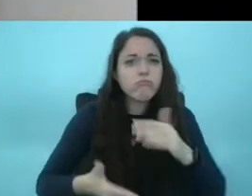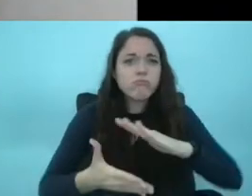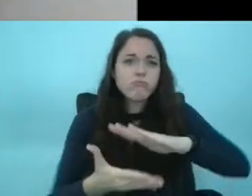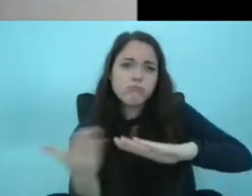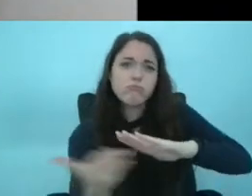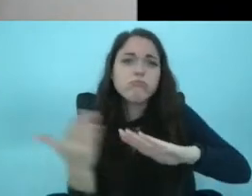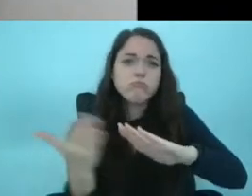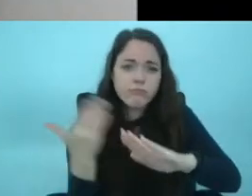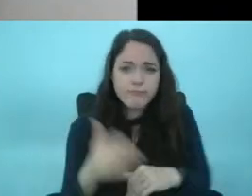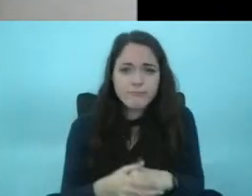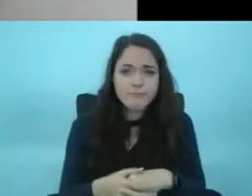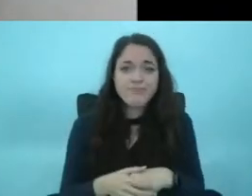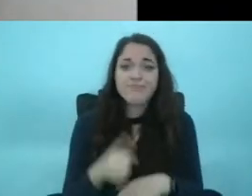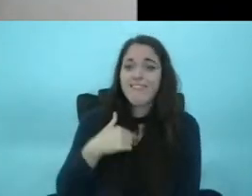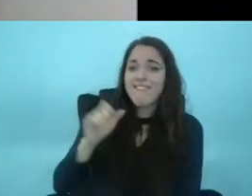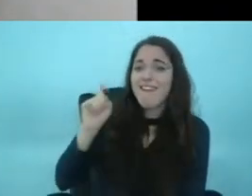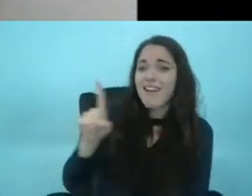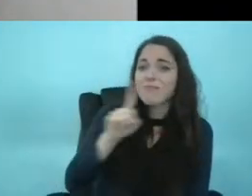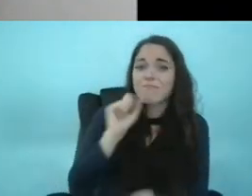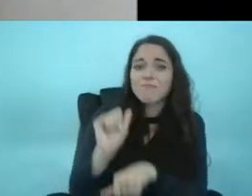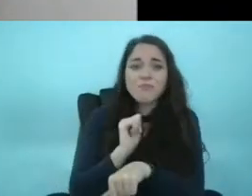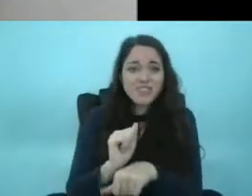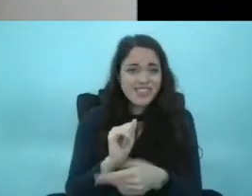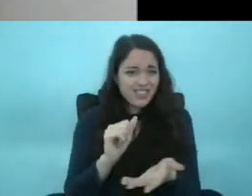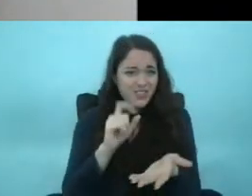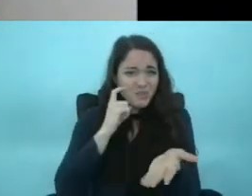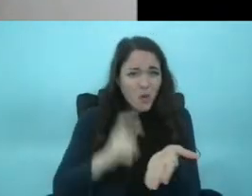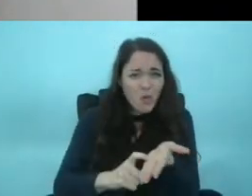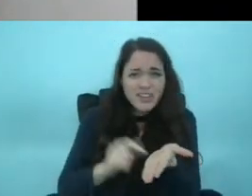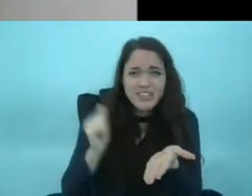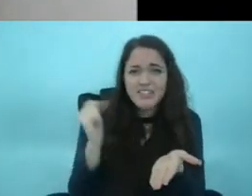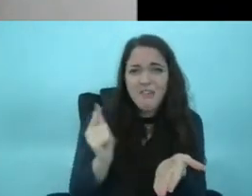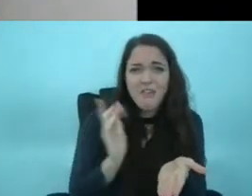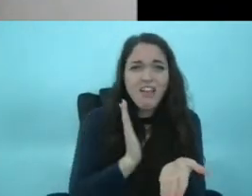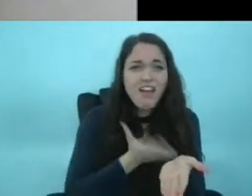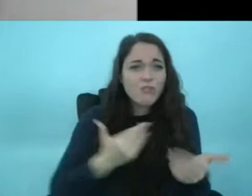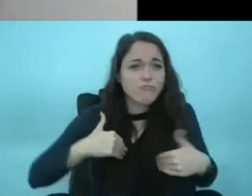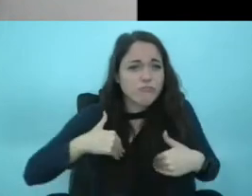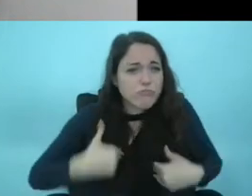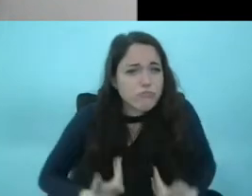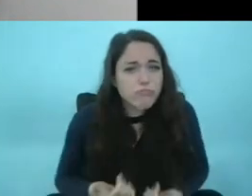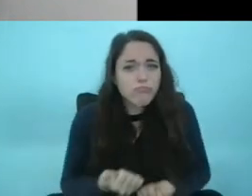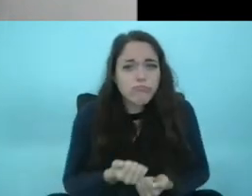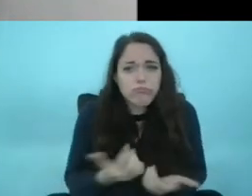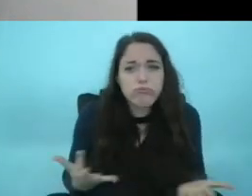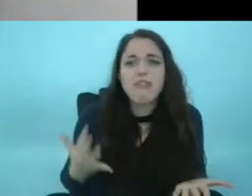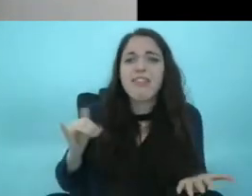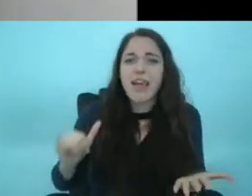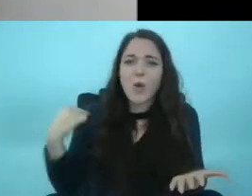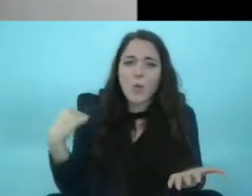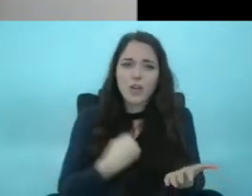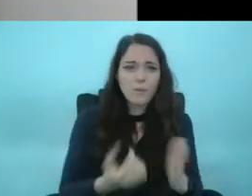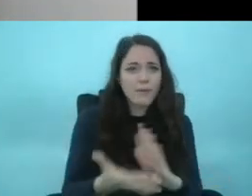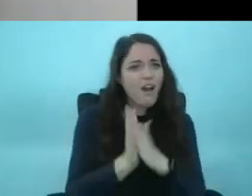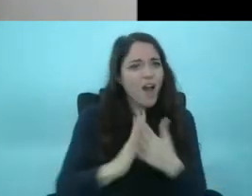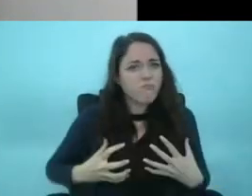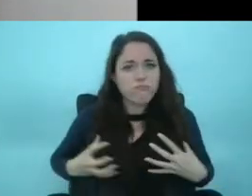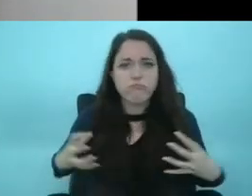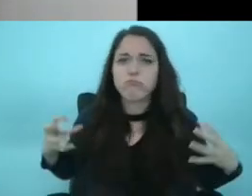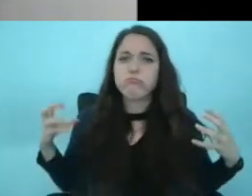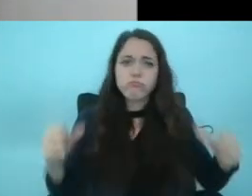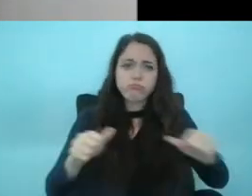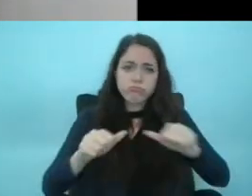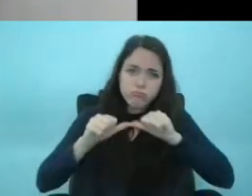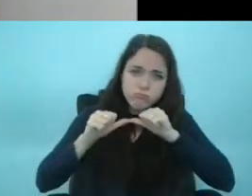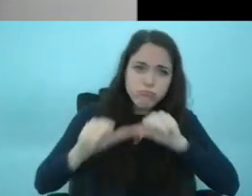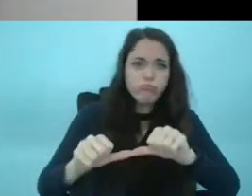tilt. I ask that you relieve us of fatigue, that you grow our strength and resolve.